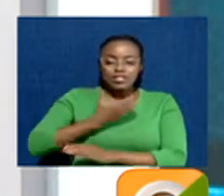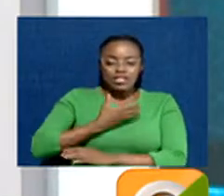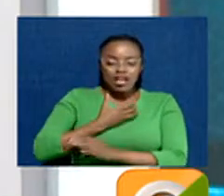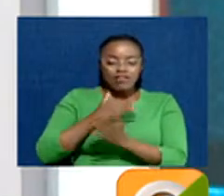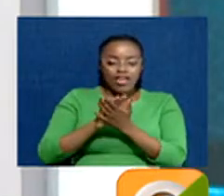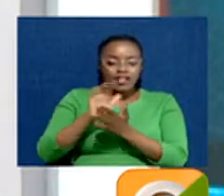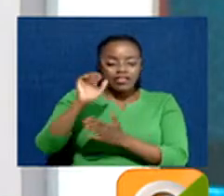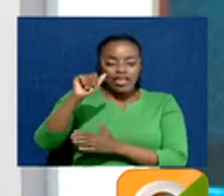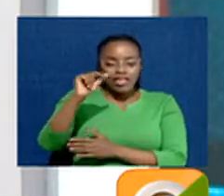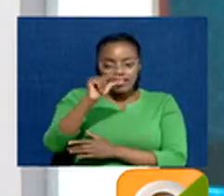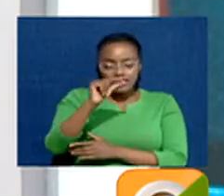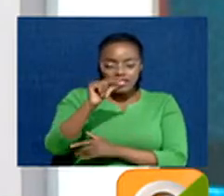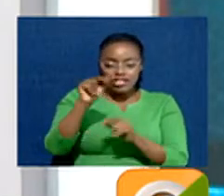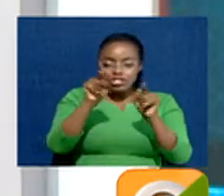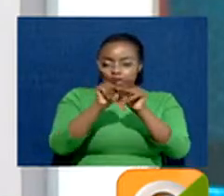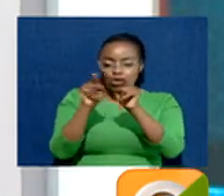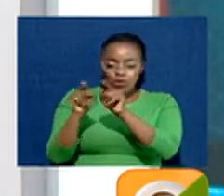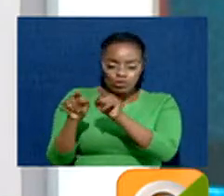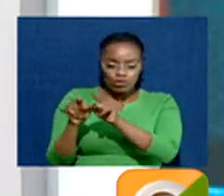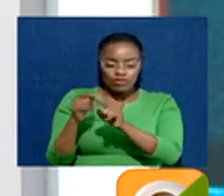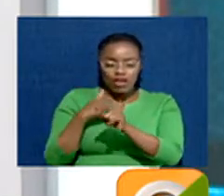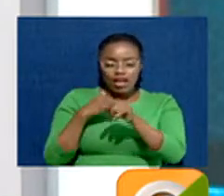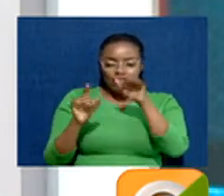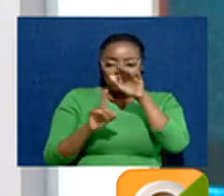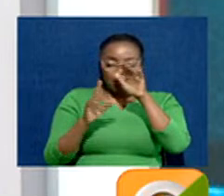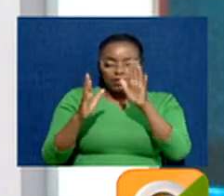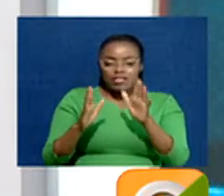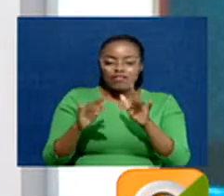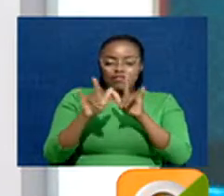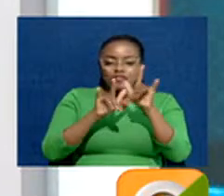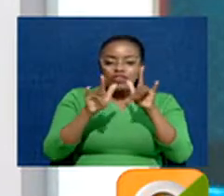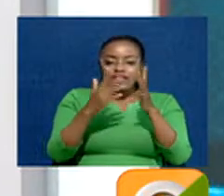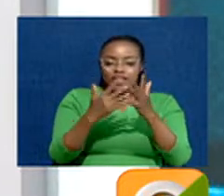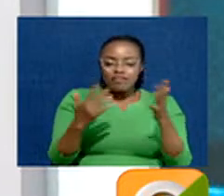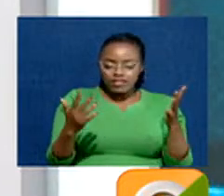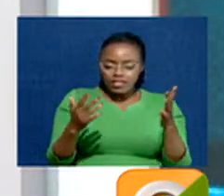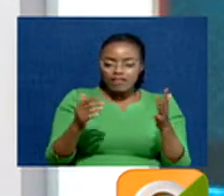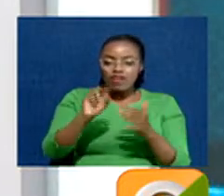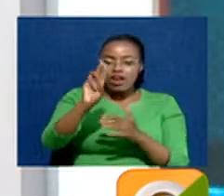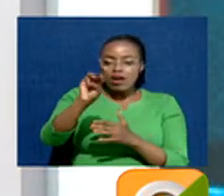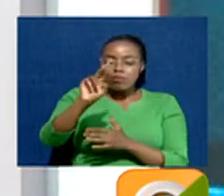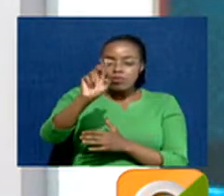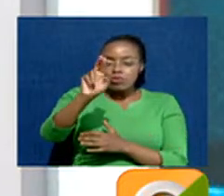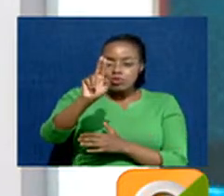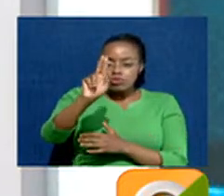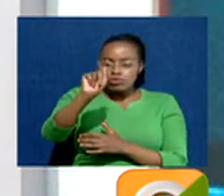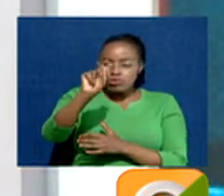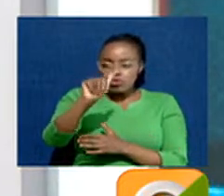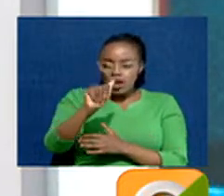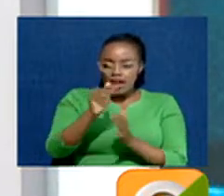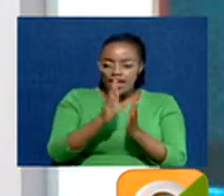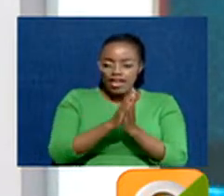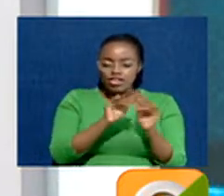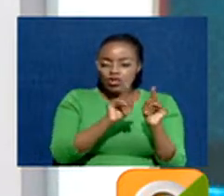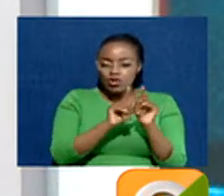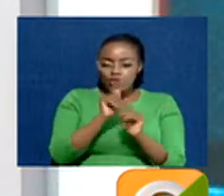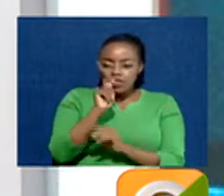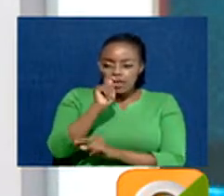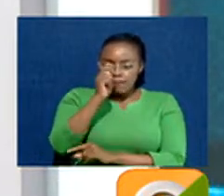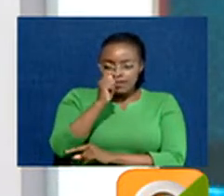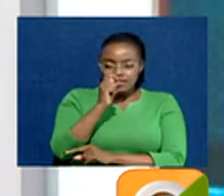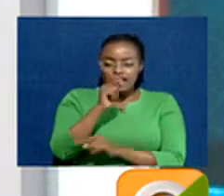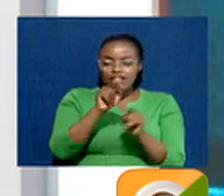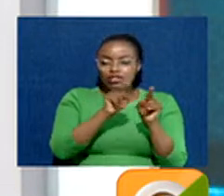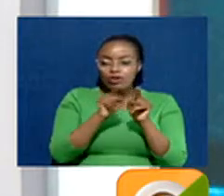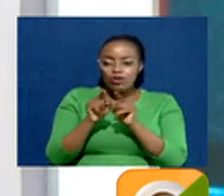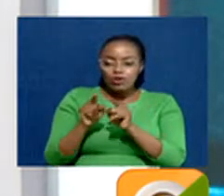attorney general, so does the minister for foreign affairs, Alfred Mutua, and the deputy president and the president, and also hear